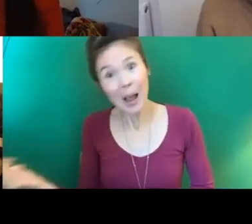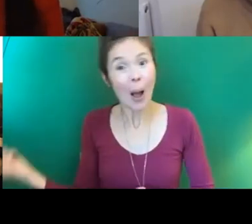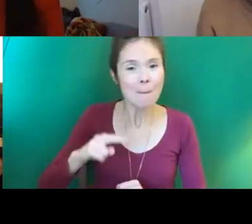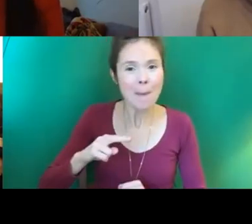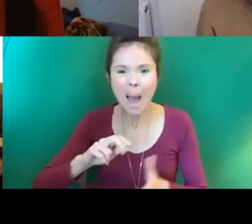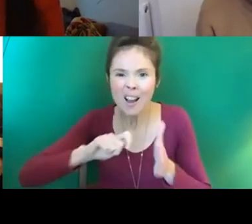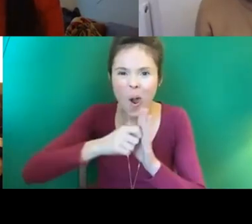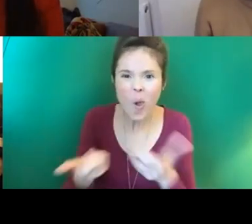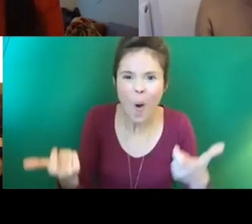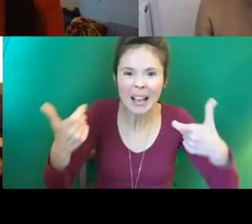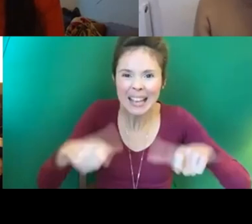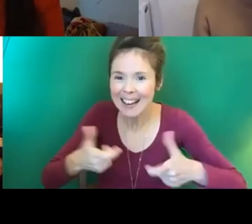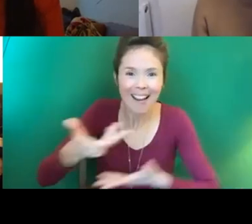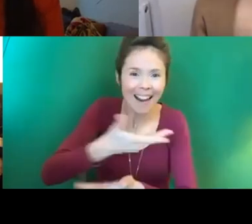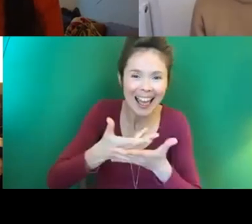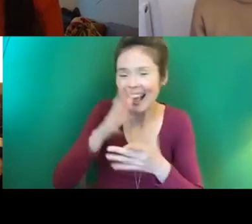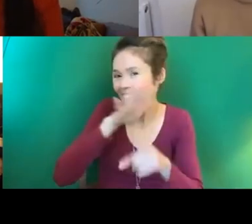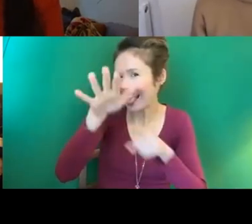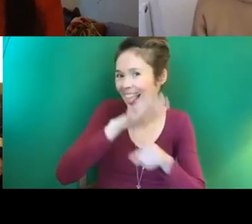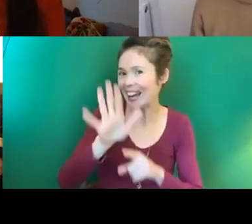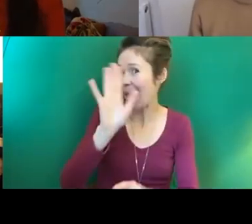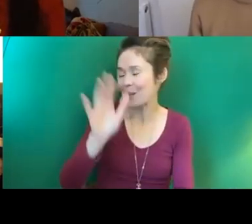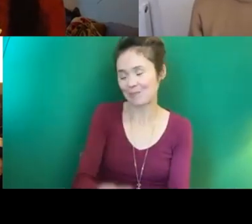we keep... No, I'm only joking.